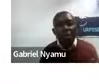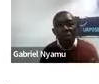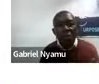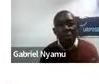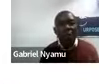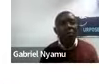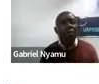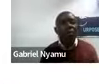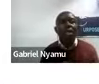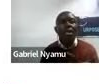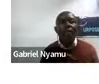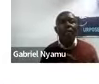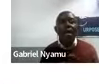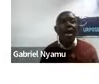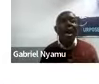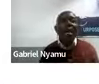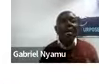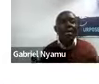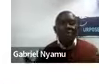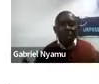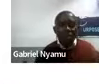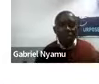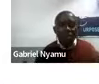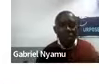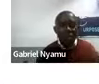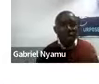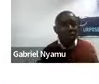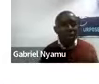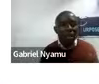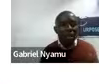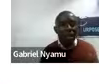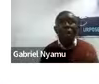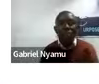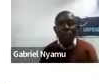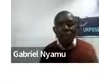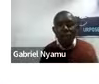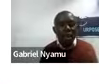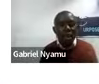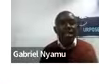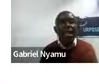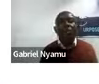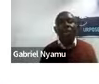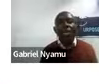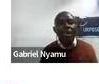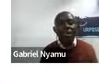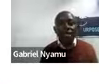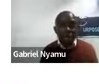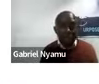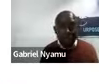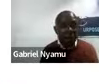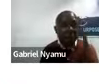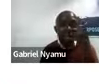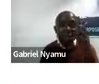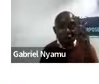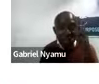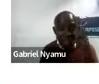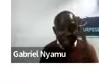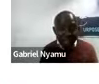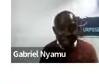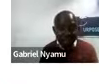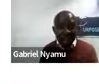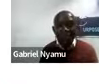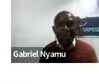I've seen people being given added responsibility, for example, in an organization where they start doing DJ. In fact, I know of